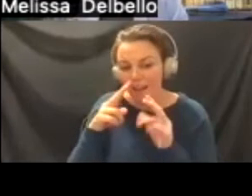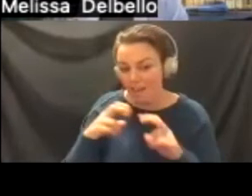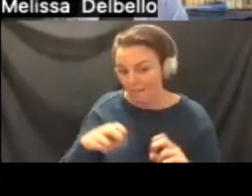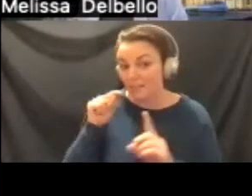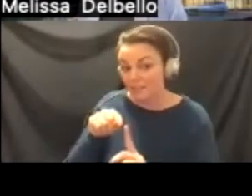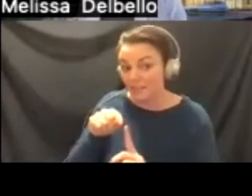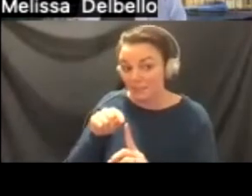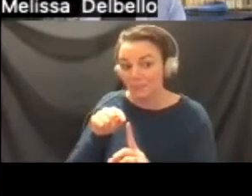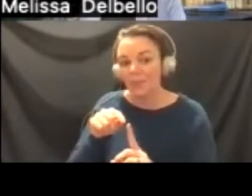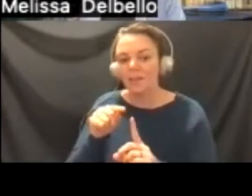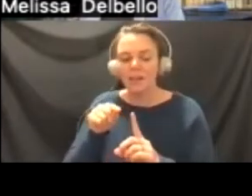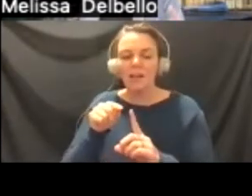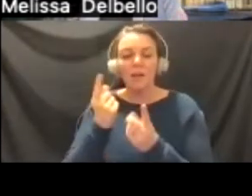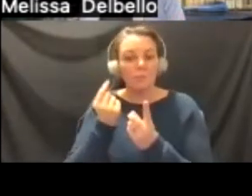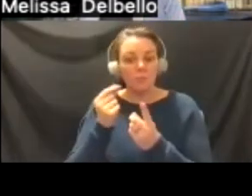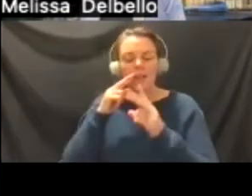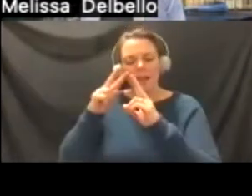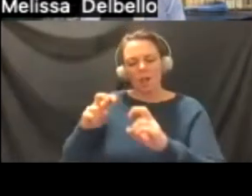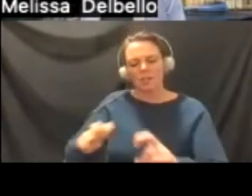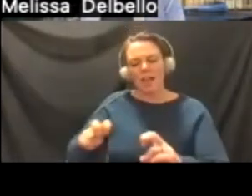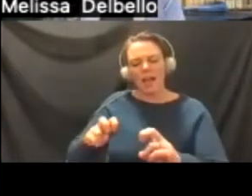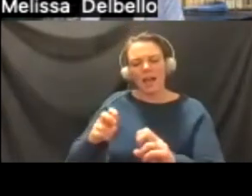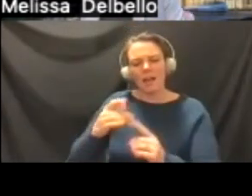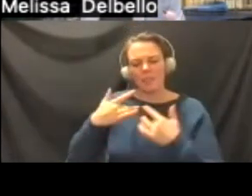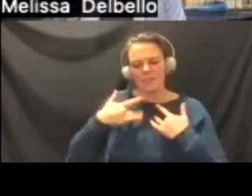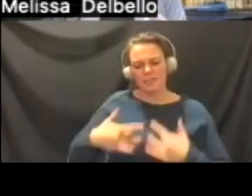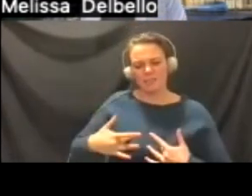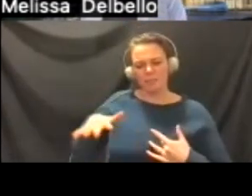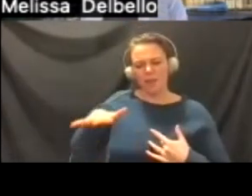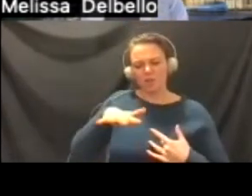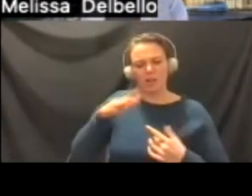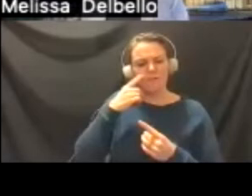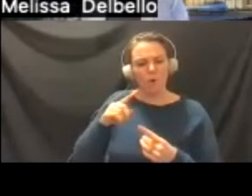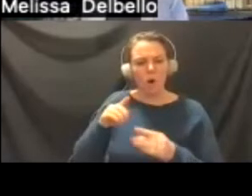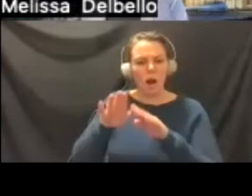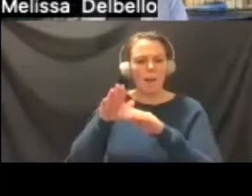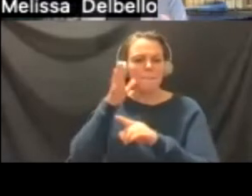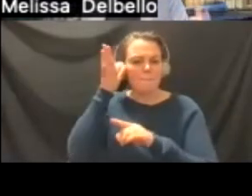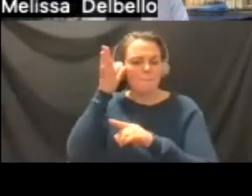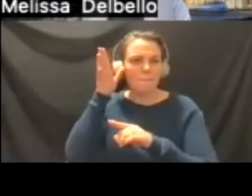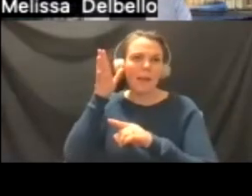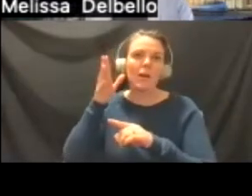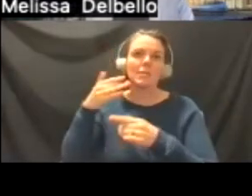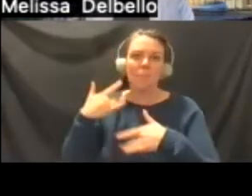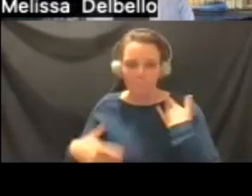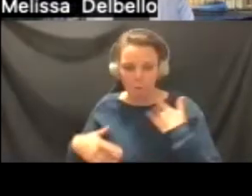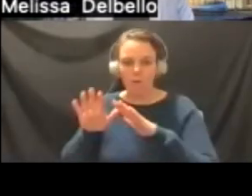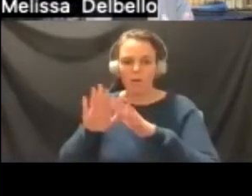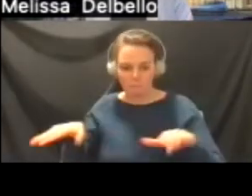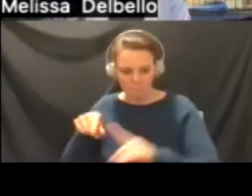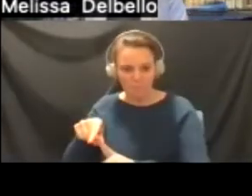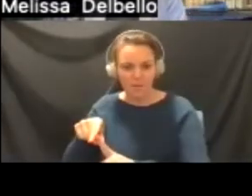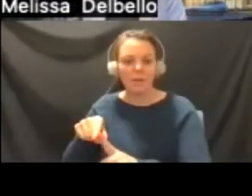that looked at the nature of the depression in the bipolar offspring who had